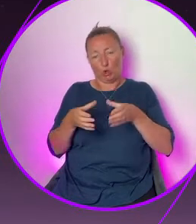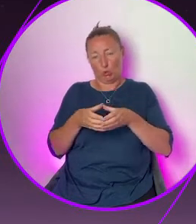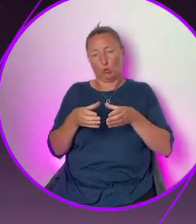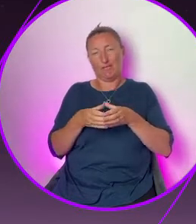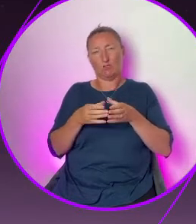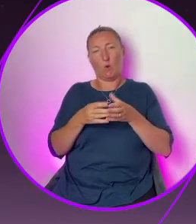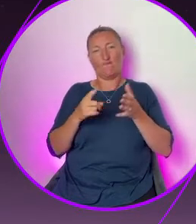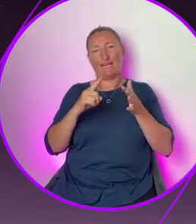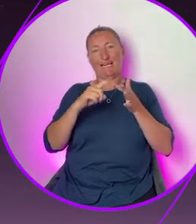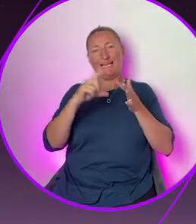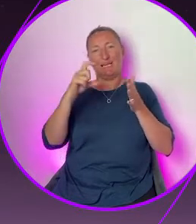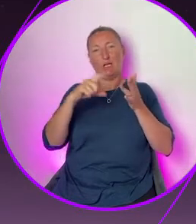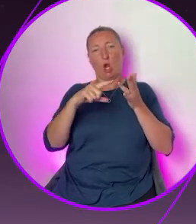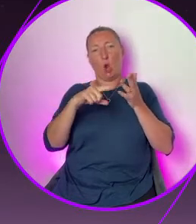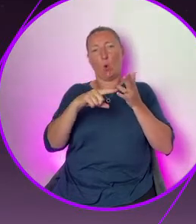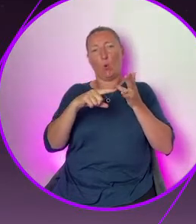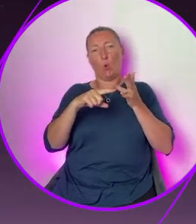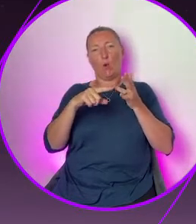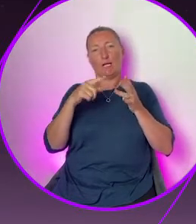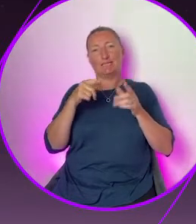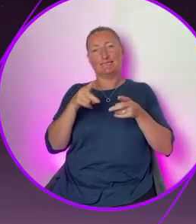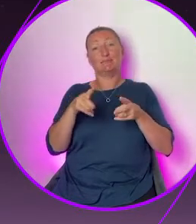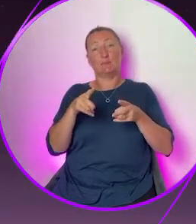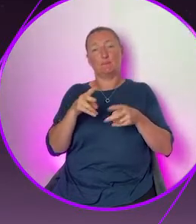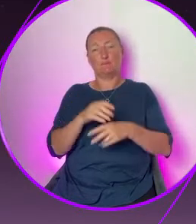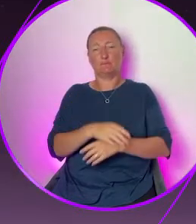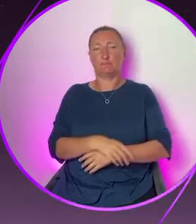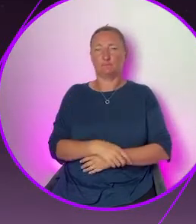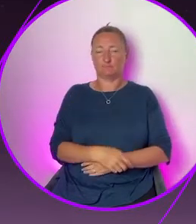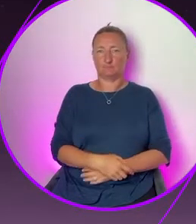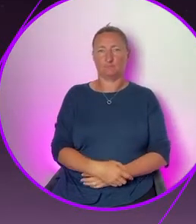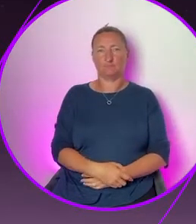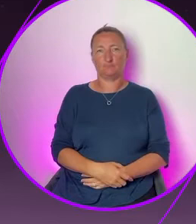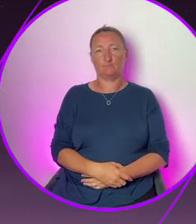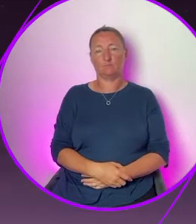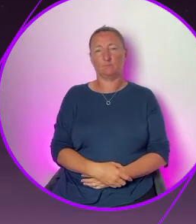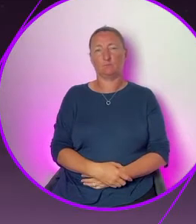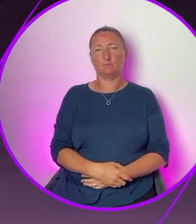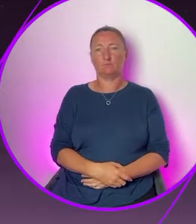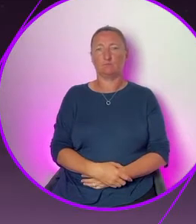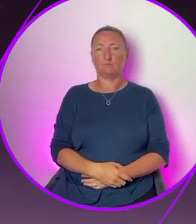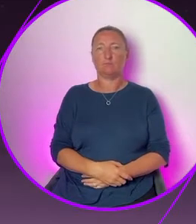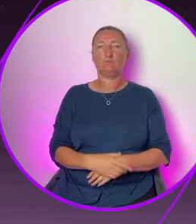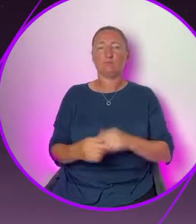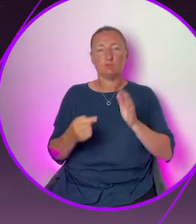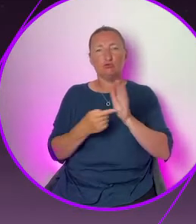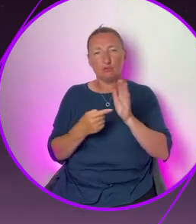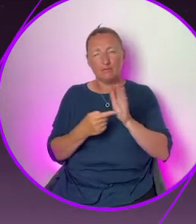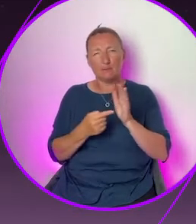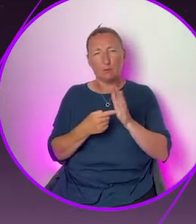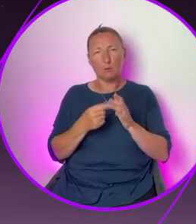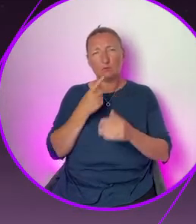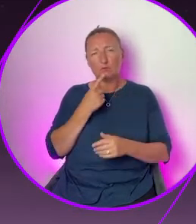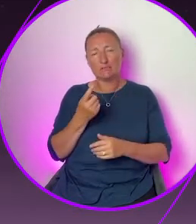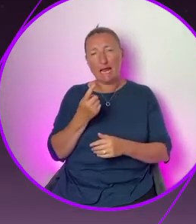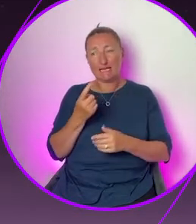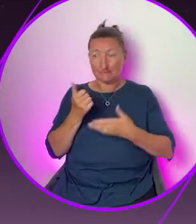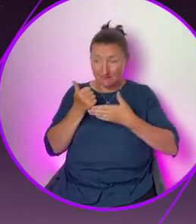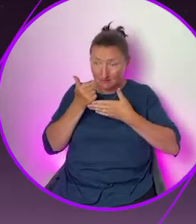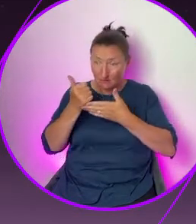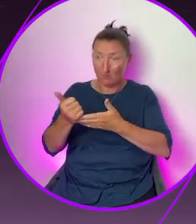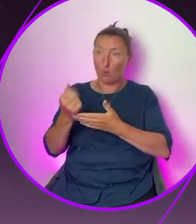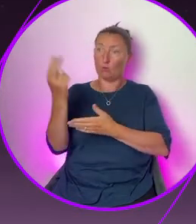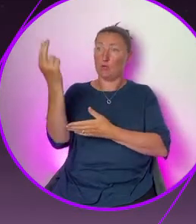ecosystems. So before we do that, it's really important to say that supporting artistic